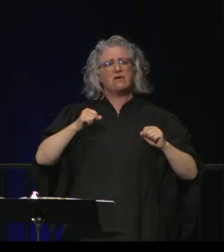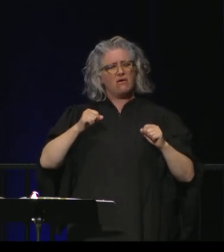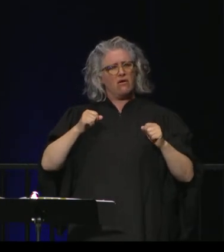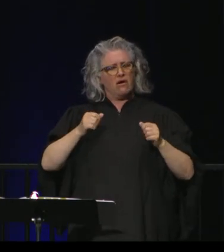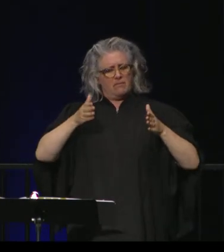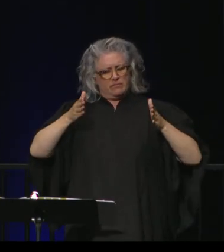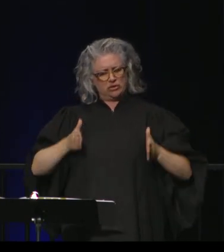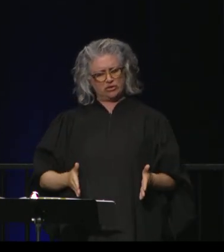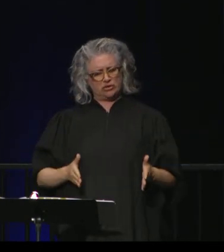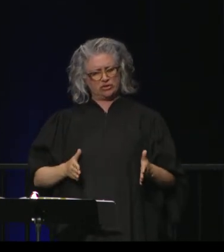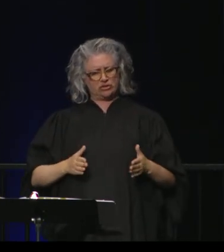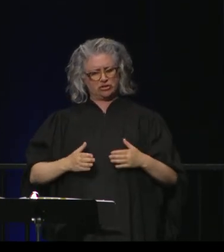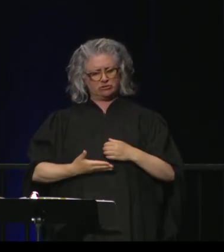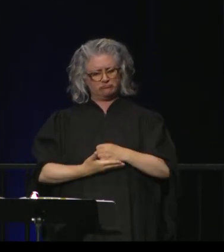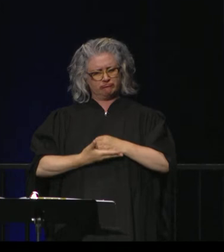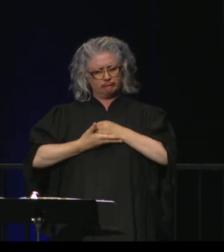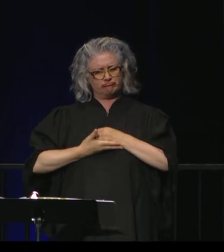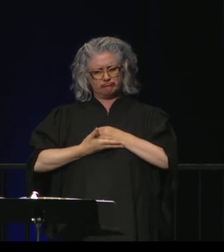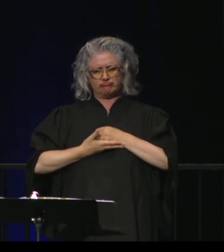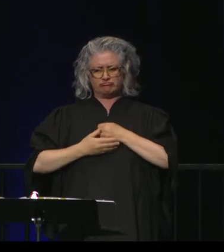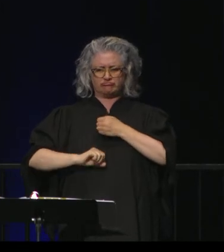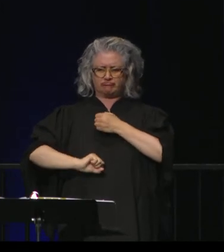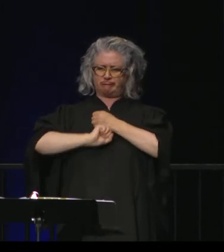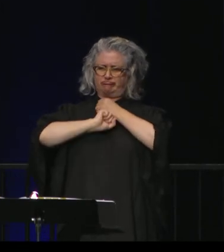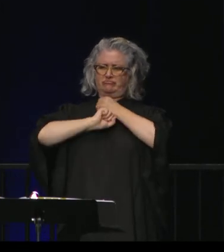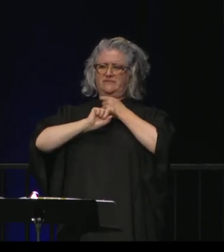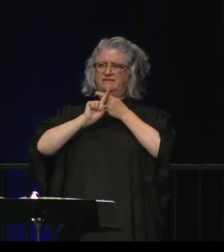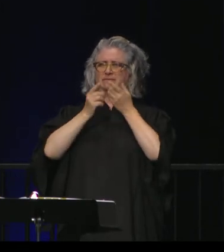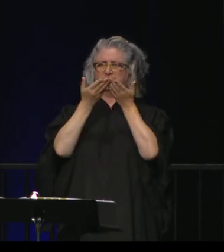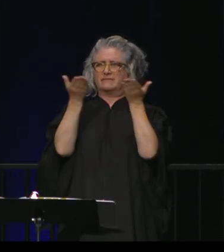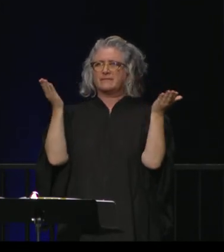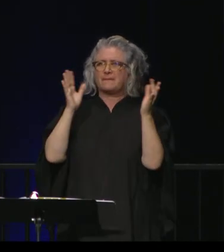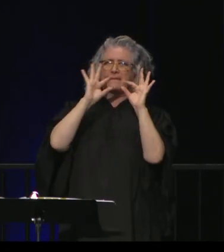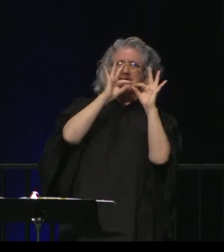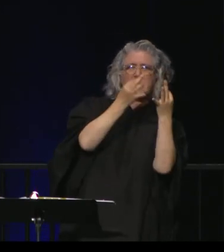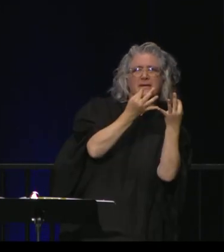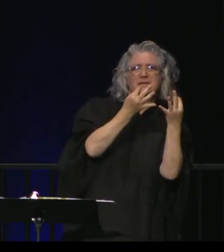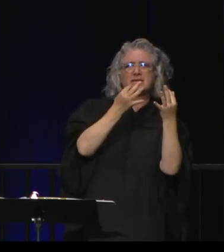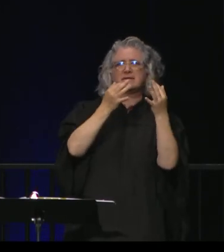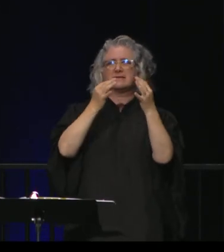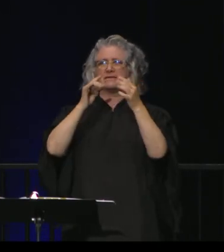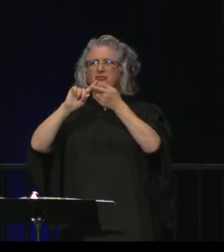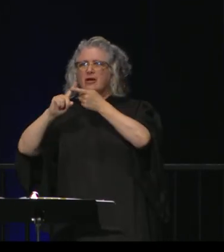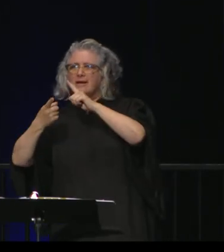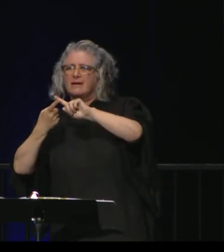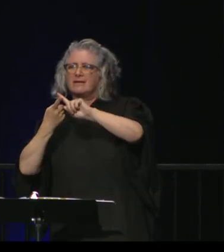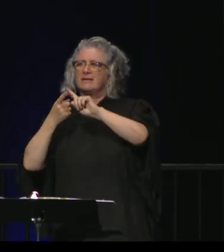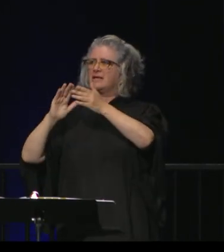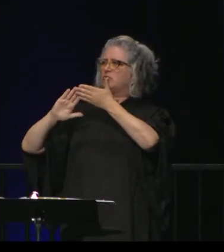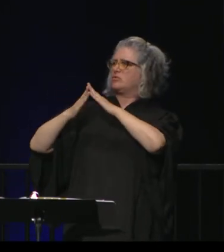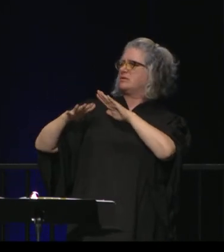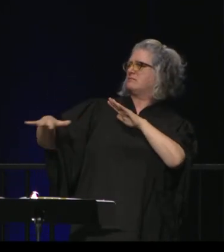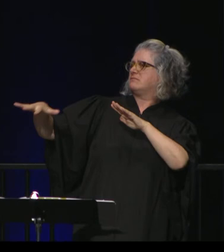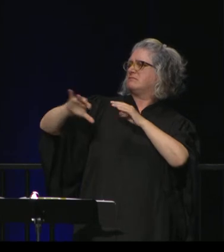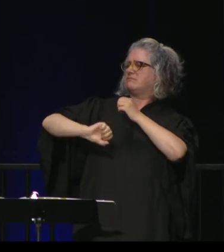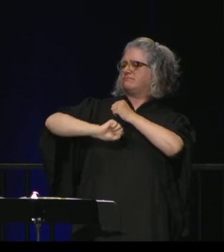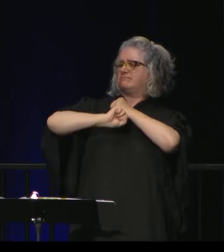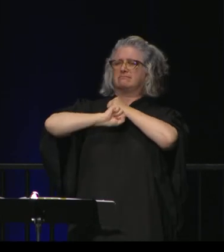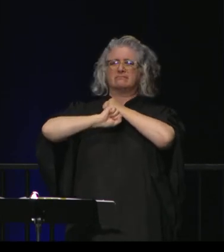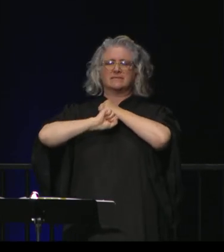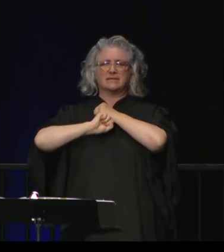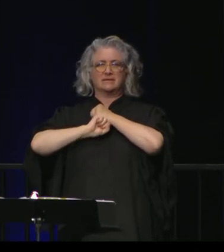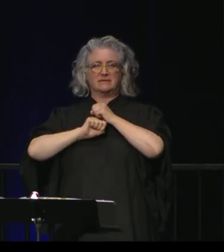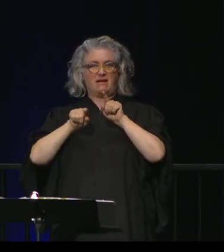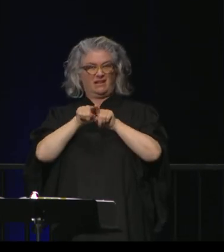is sustained by and supportive of the family members, friends, and communities that surround you as you